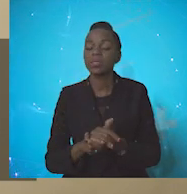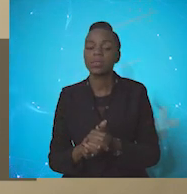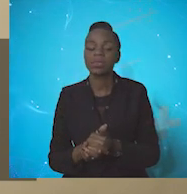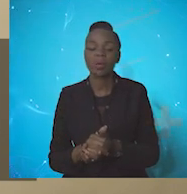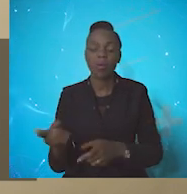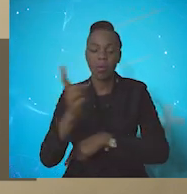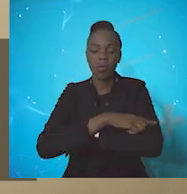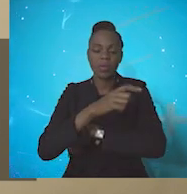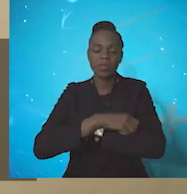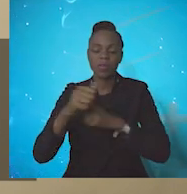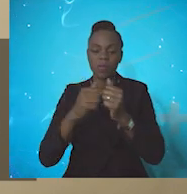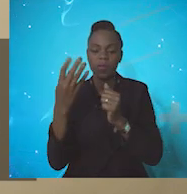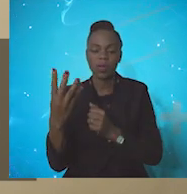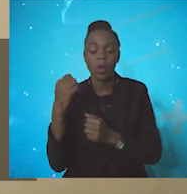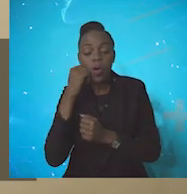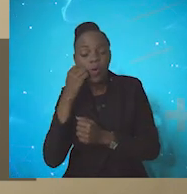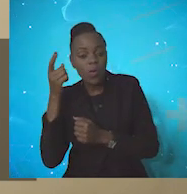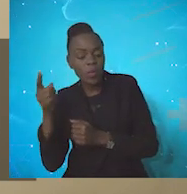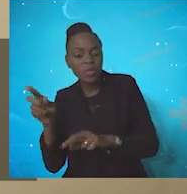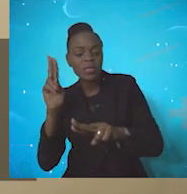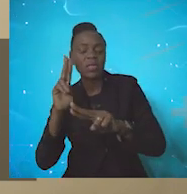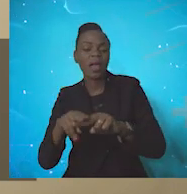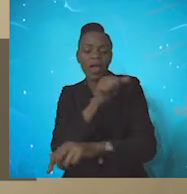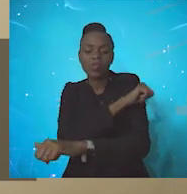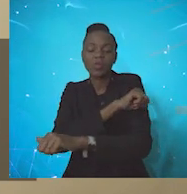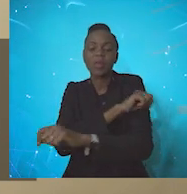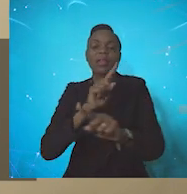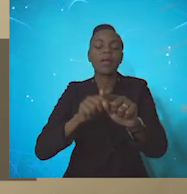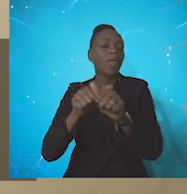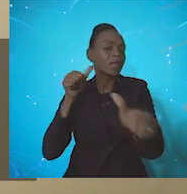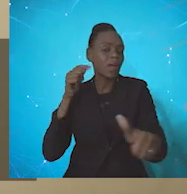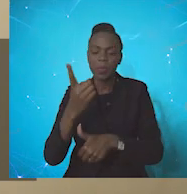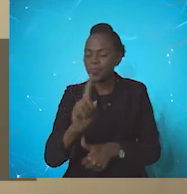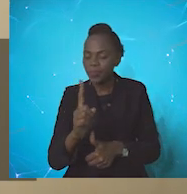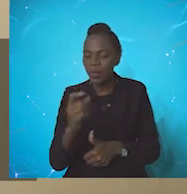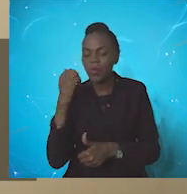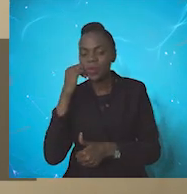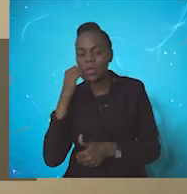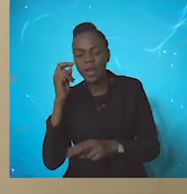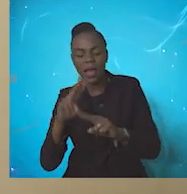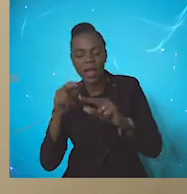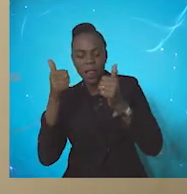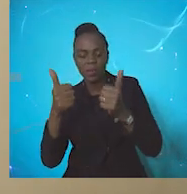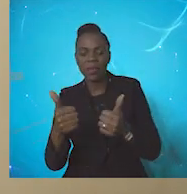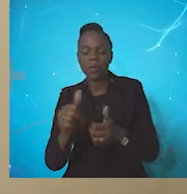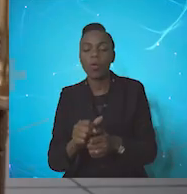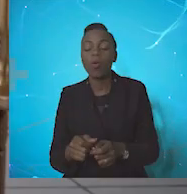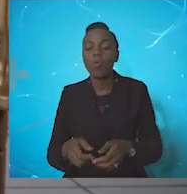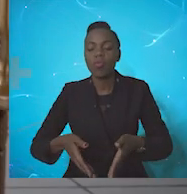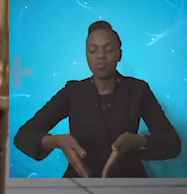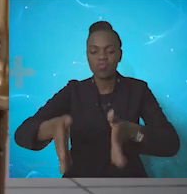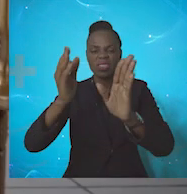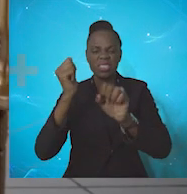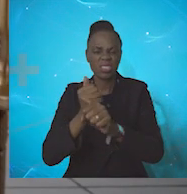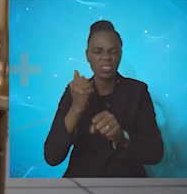for 14 days. So the patient didn't have to stay in hospital for a long time, and the patient will still get better using this drug.